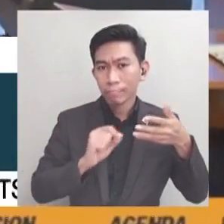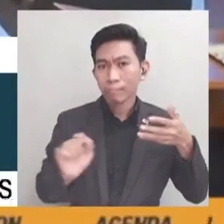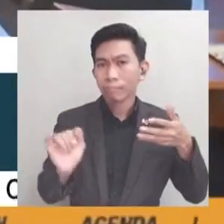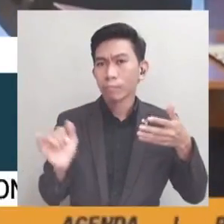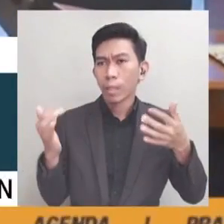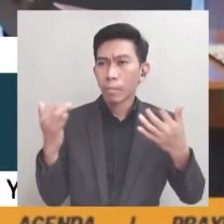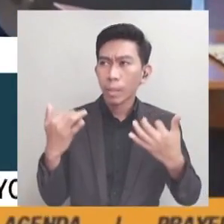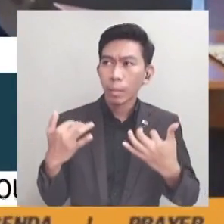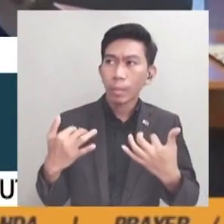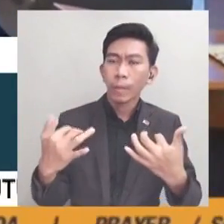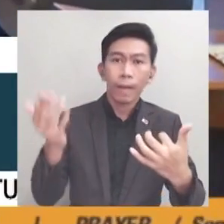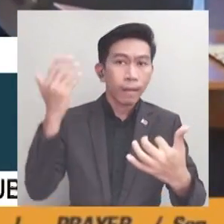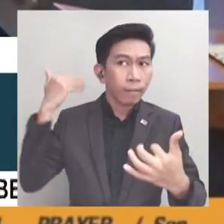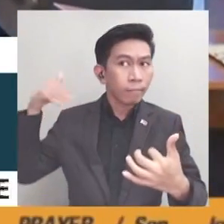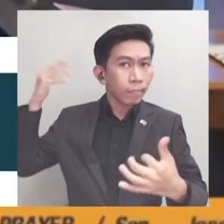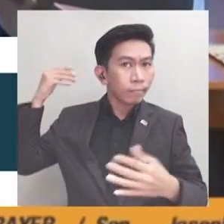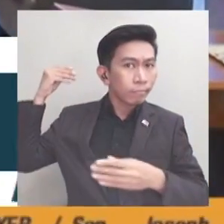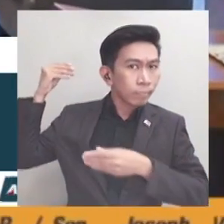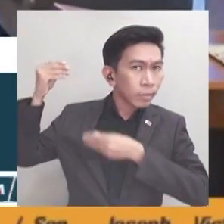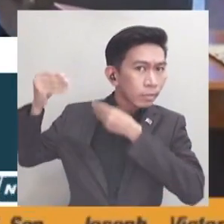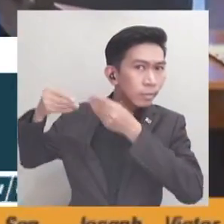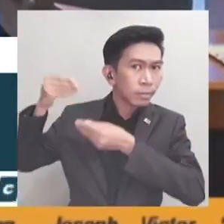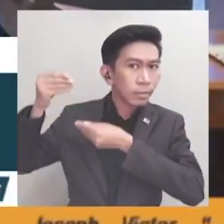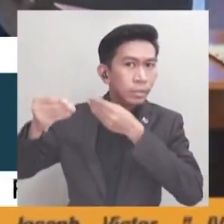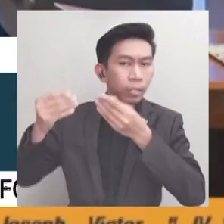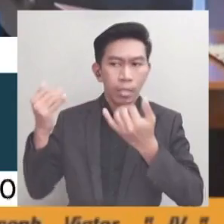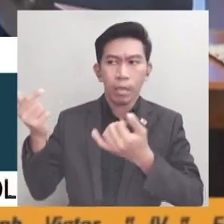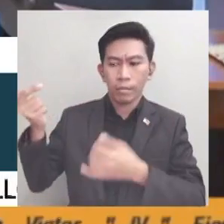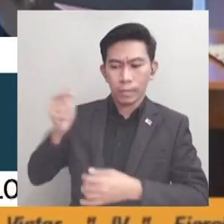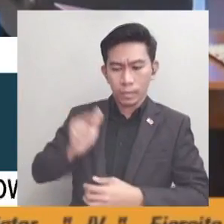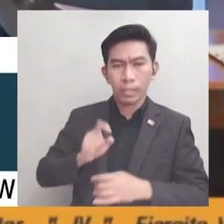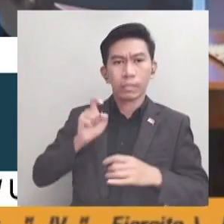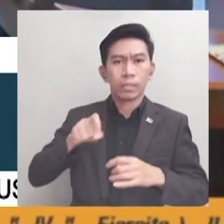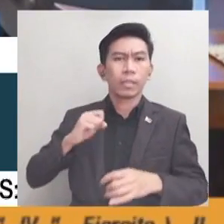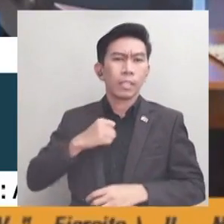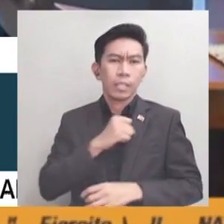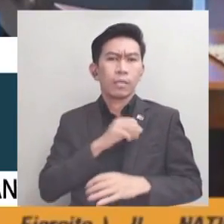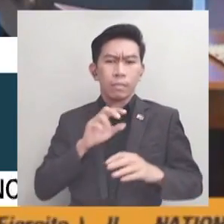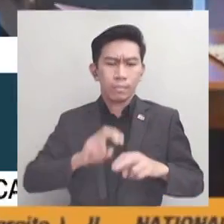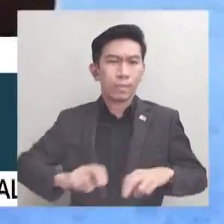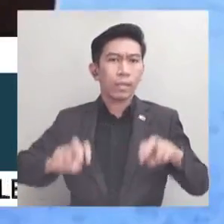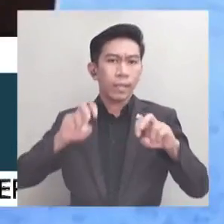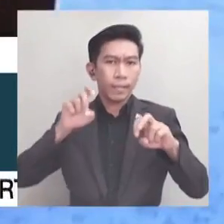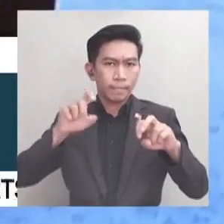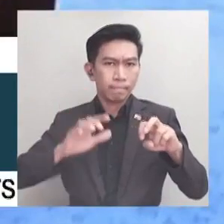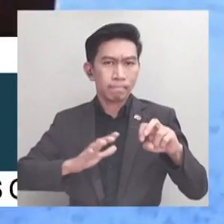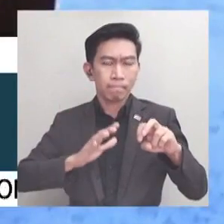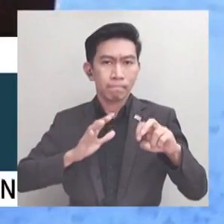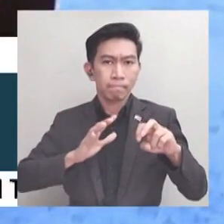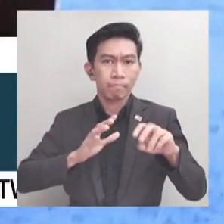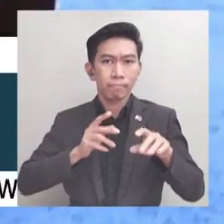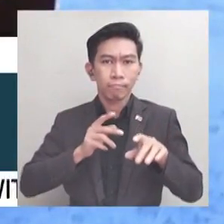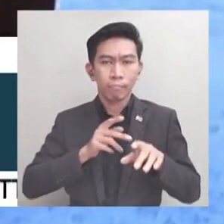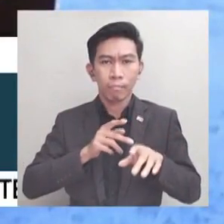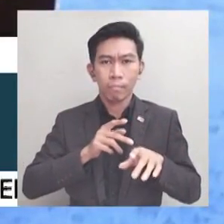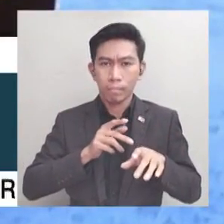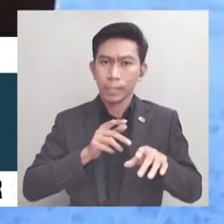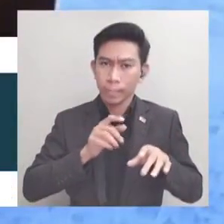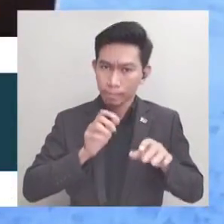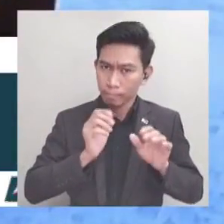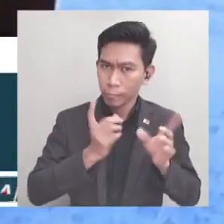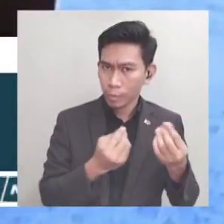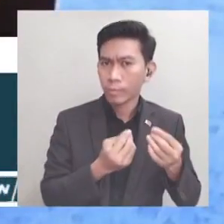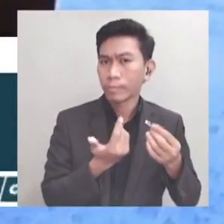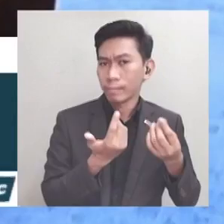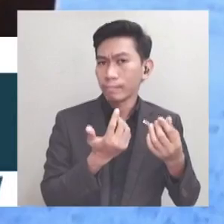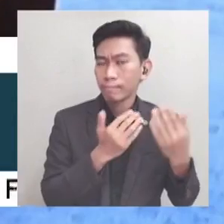let us respond in true Senate fashion. We will improve the bills before we approve them. We will purge